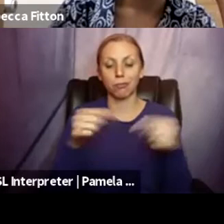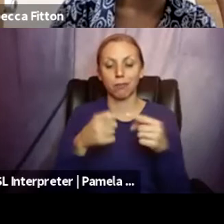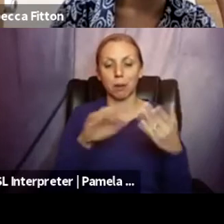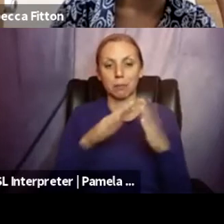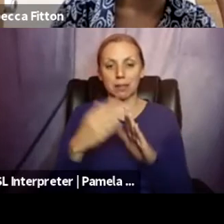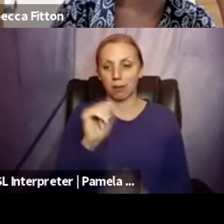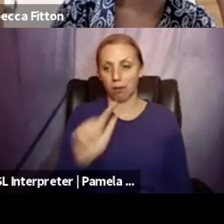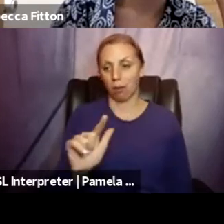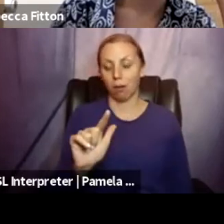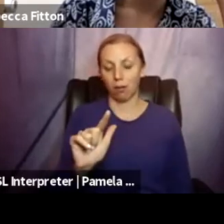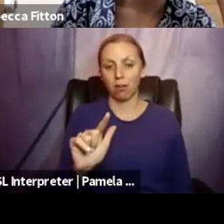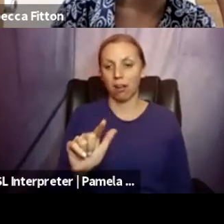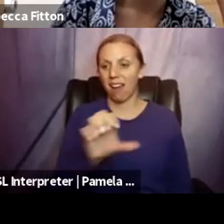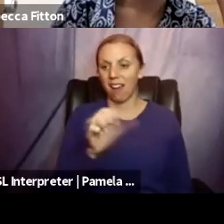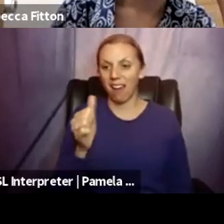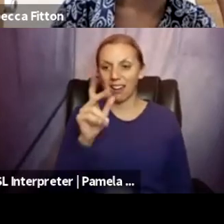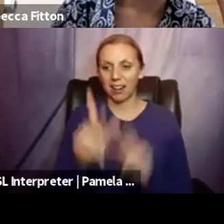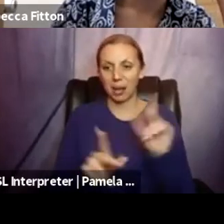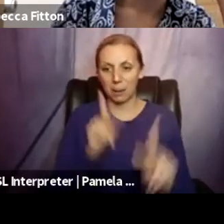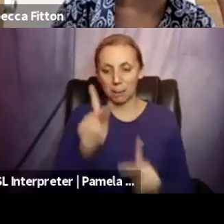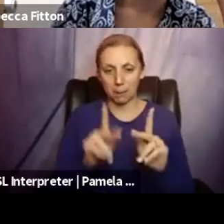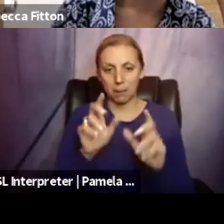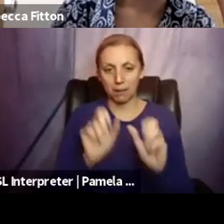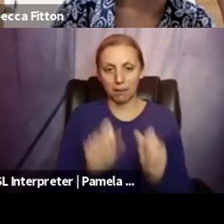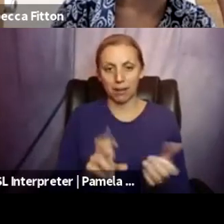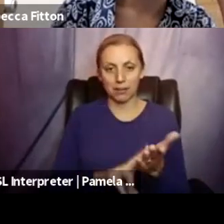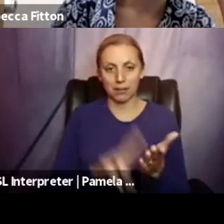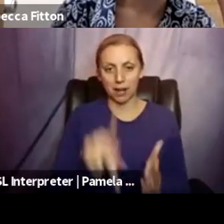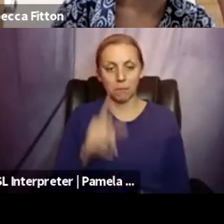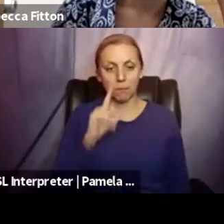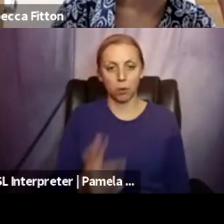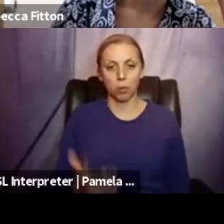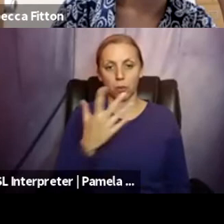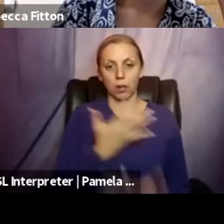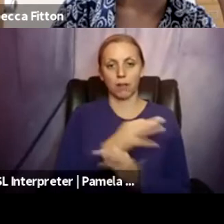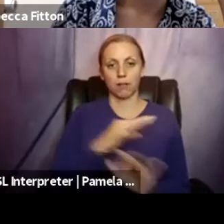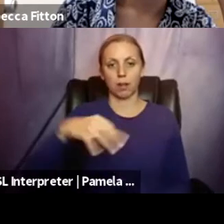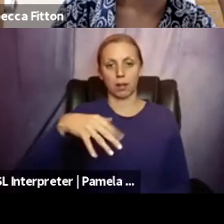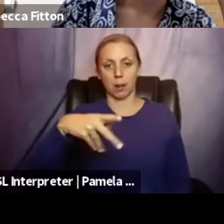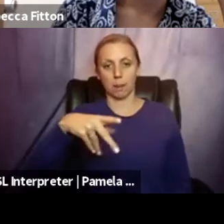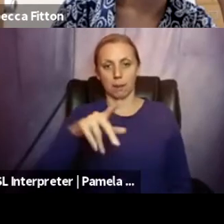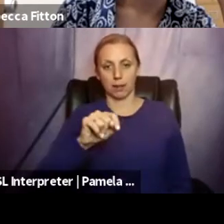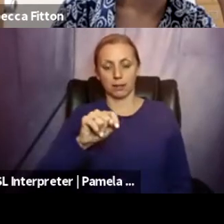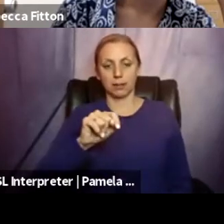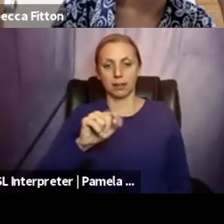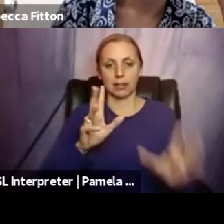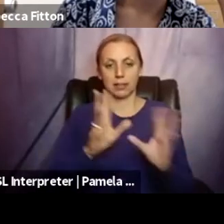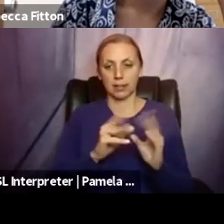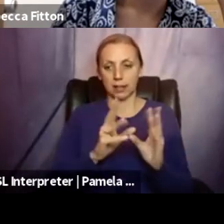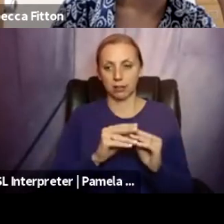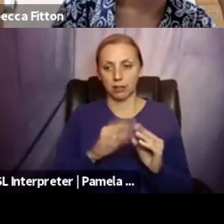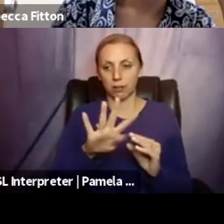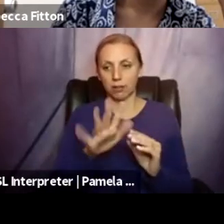anyone is available to sign up for 3 free PT sessions that are 45 minutes long. And I will put